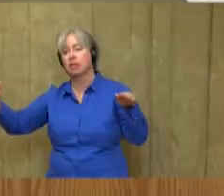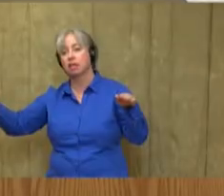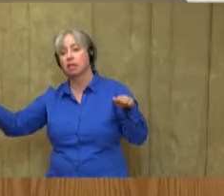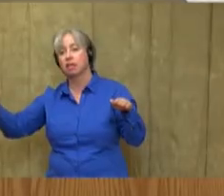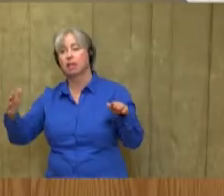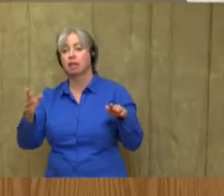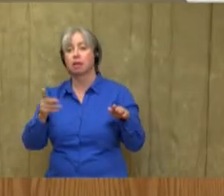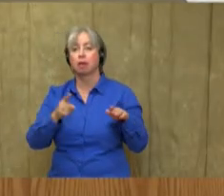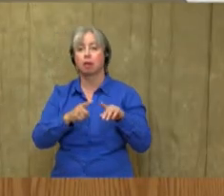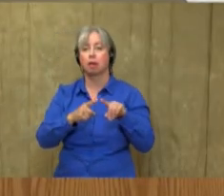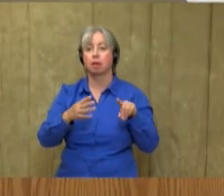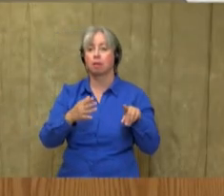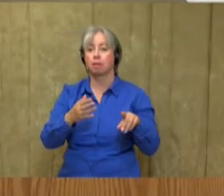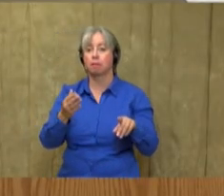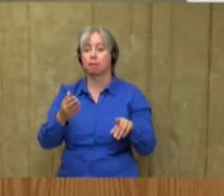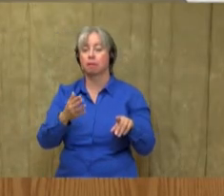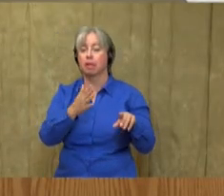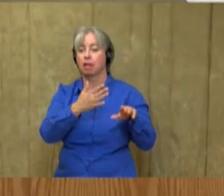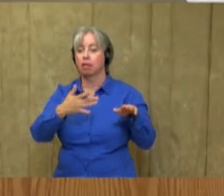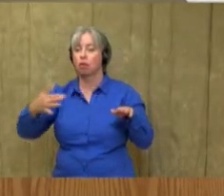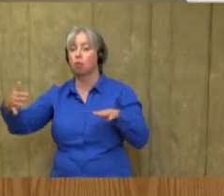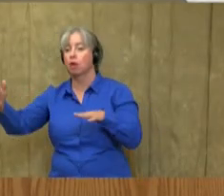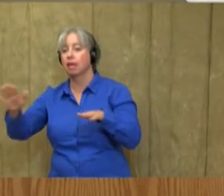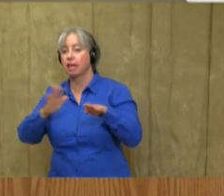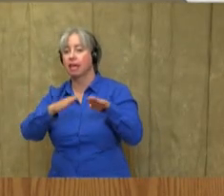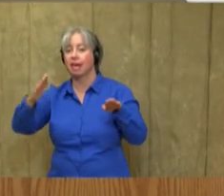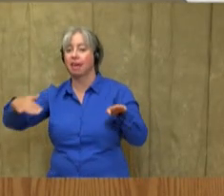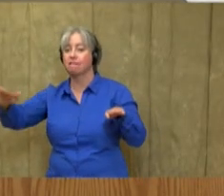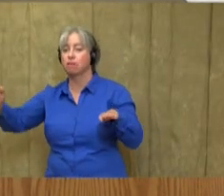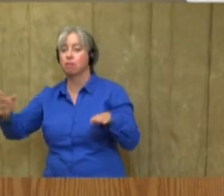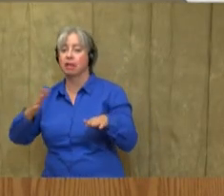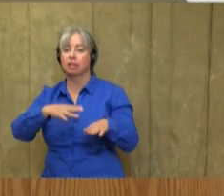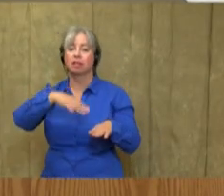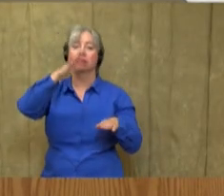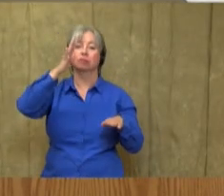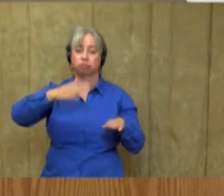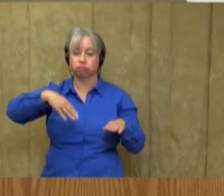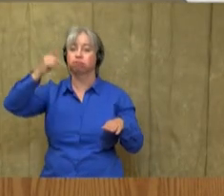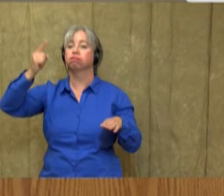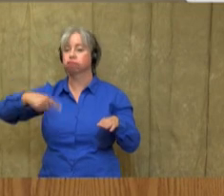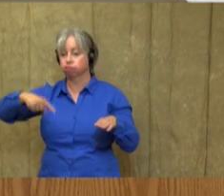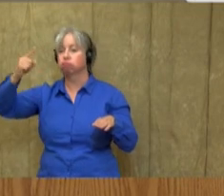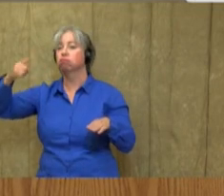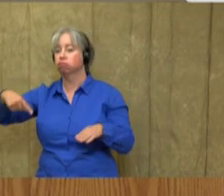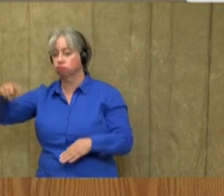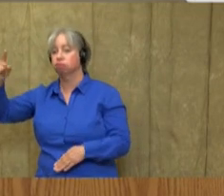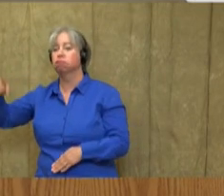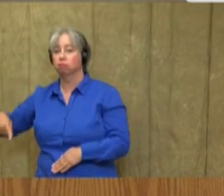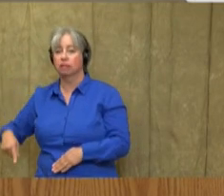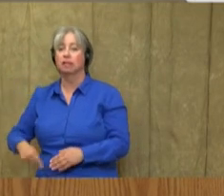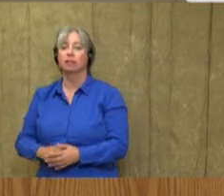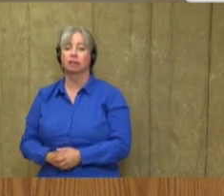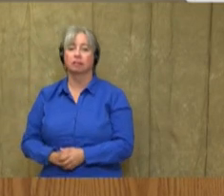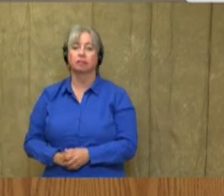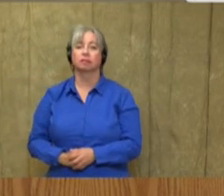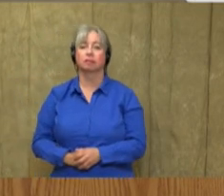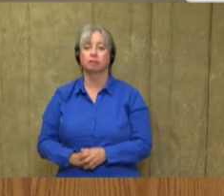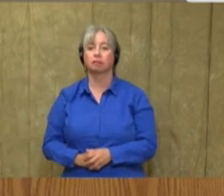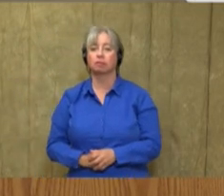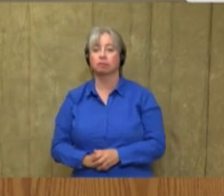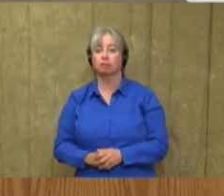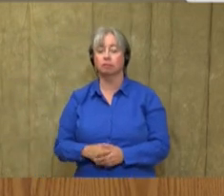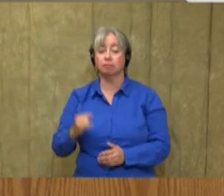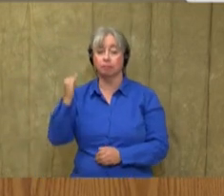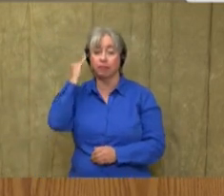this way, but the particles are going up and down, right? So we've got that transverse wave energy. Now, if I